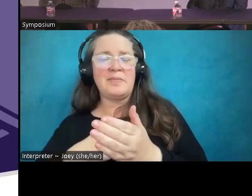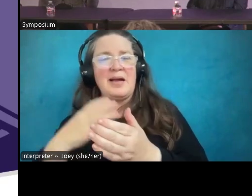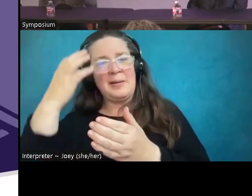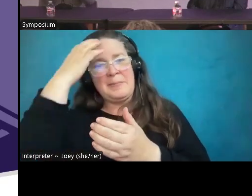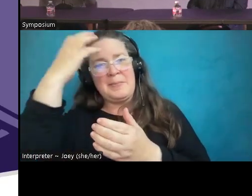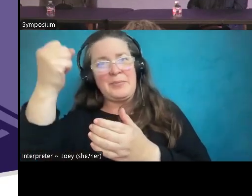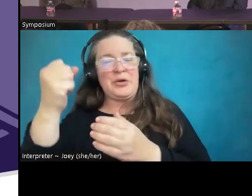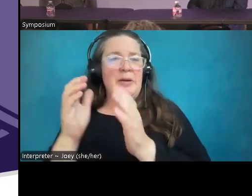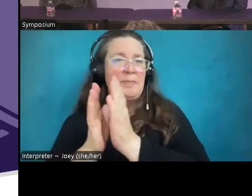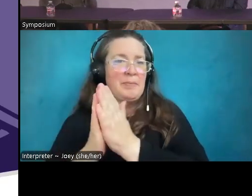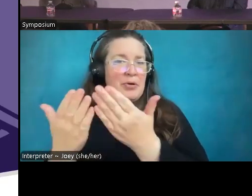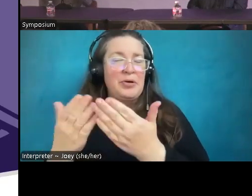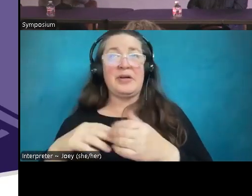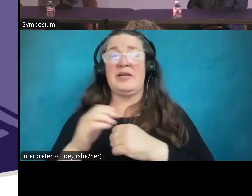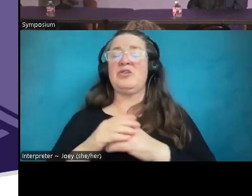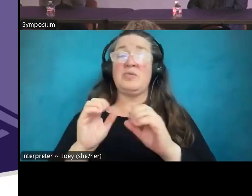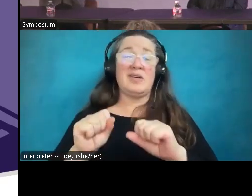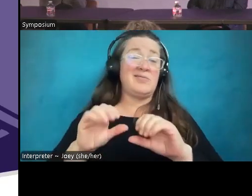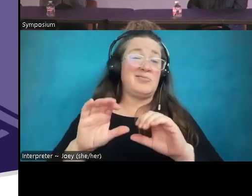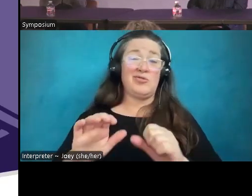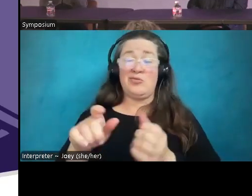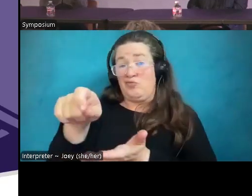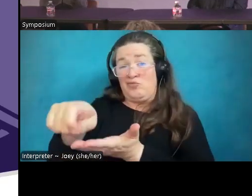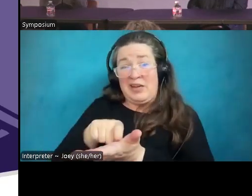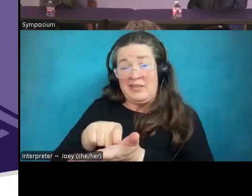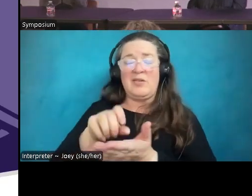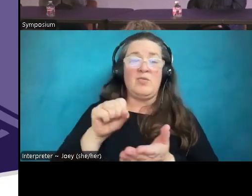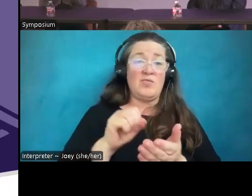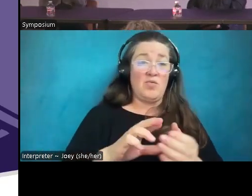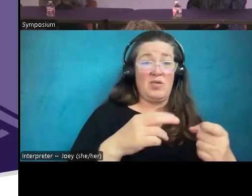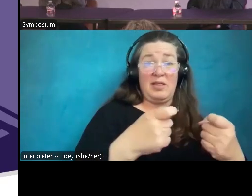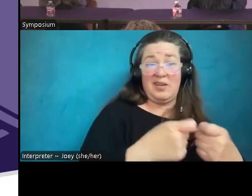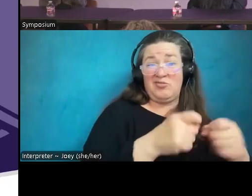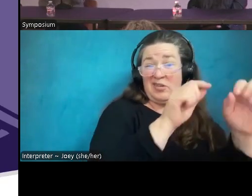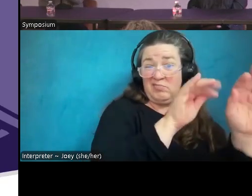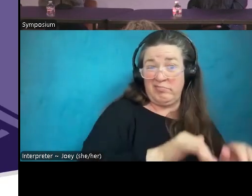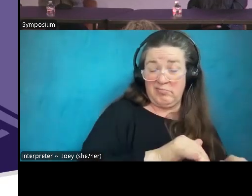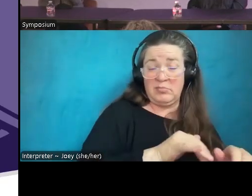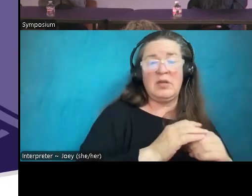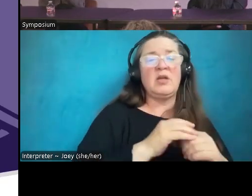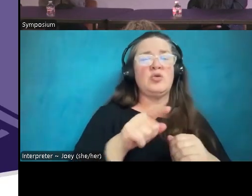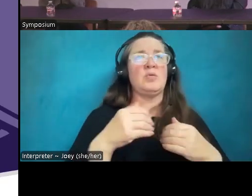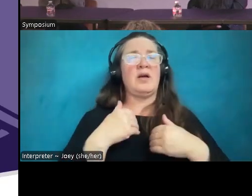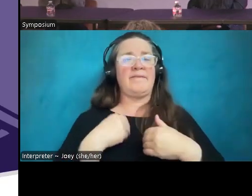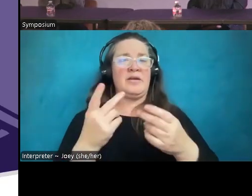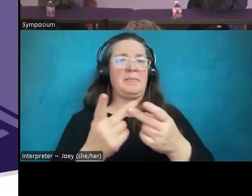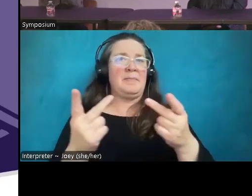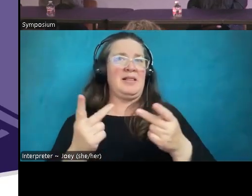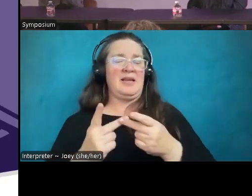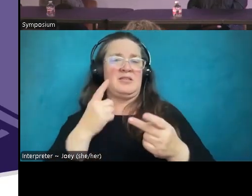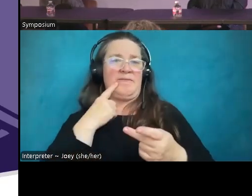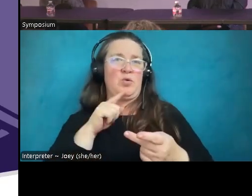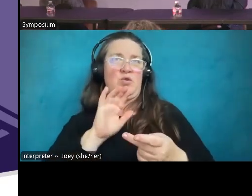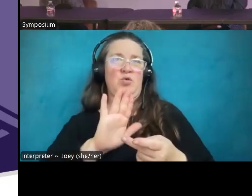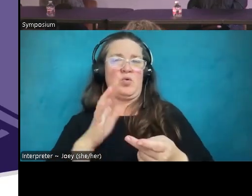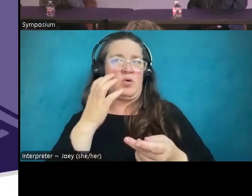like electronic things, you can do it electronically. But you've got a place to go so that your memory won't fail you, right? You'll